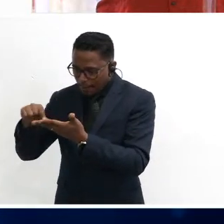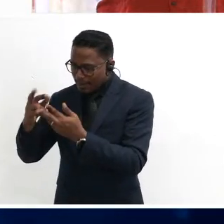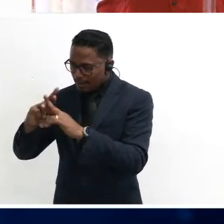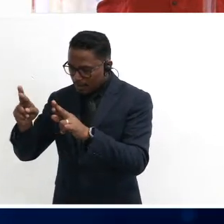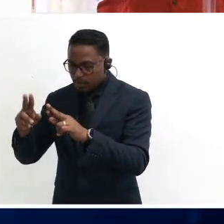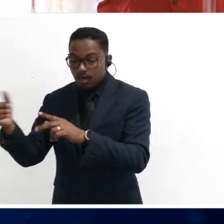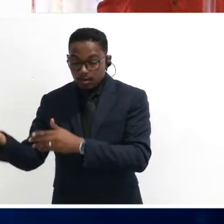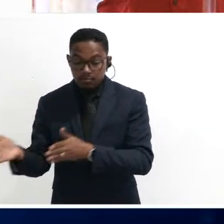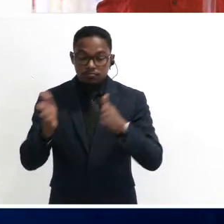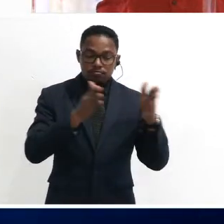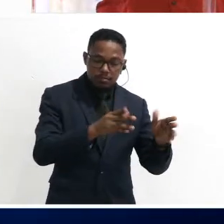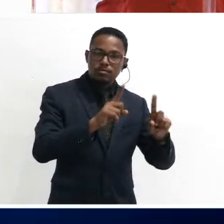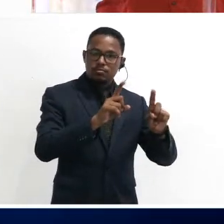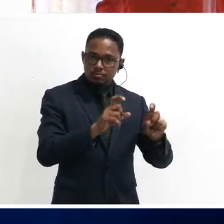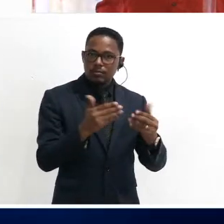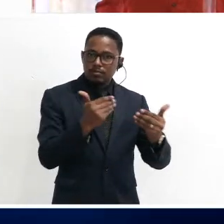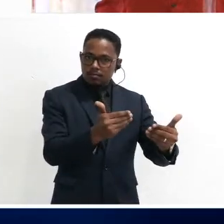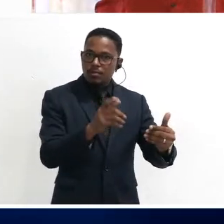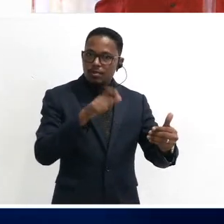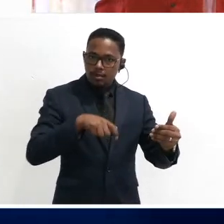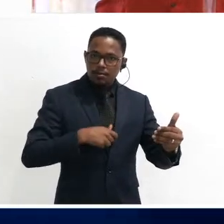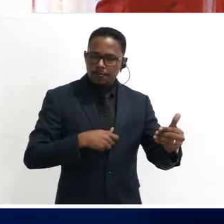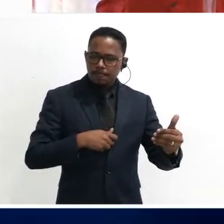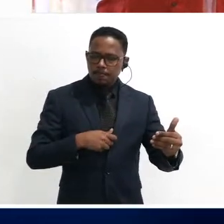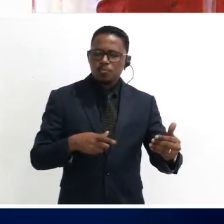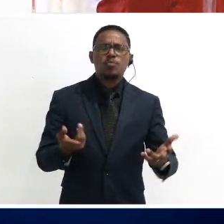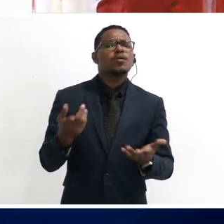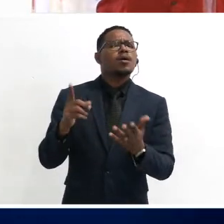also test the devices once they're assembled.